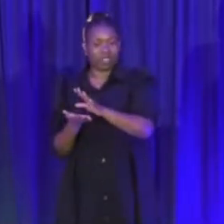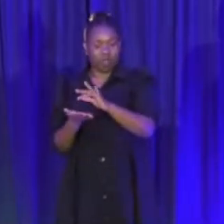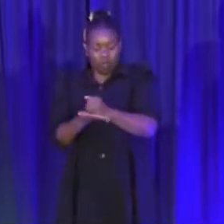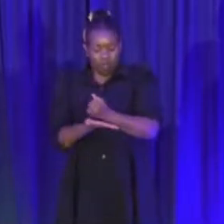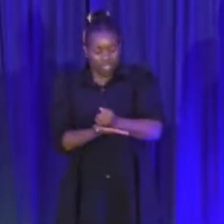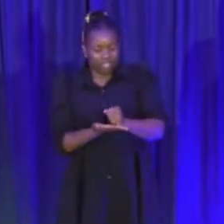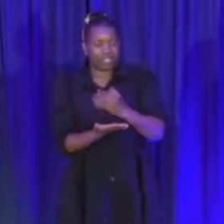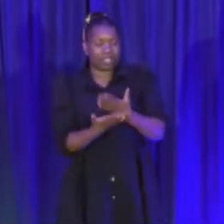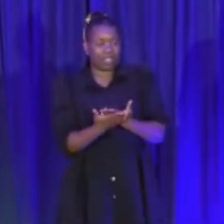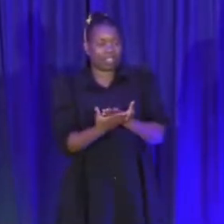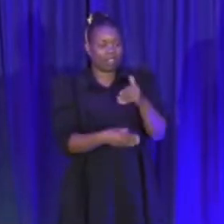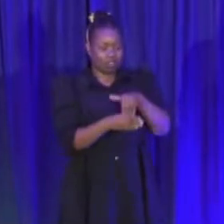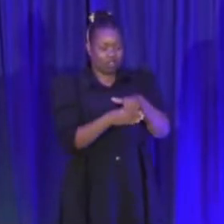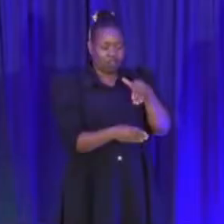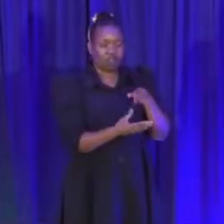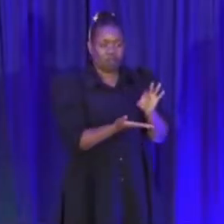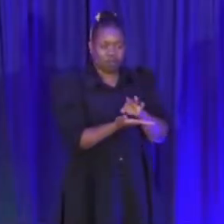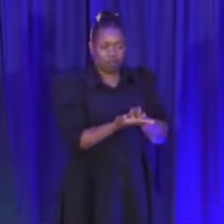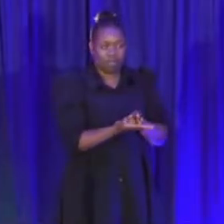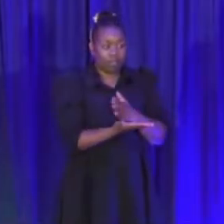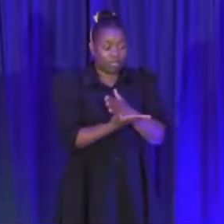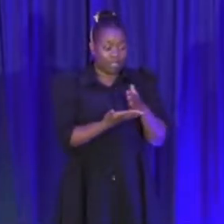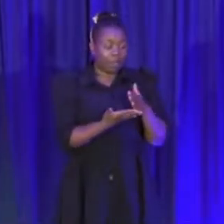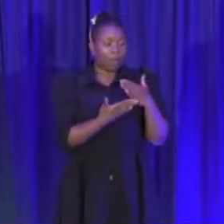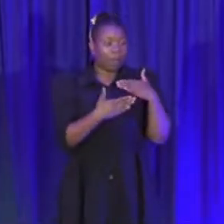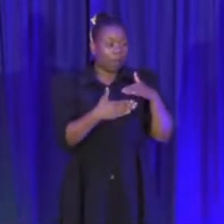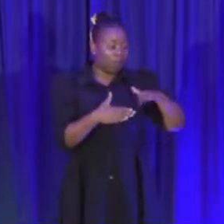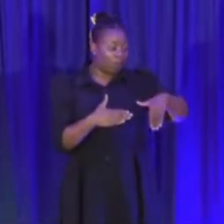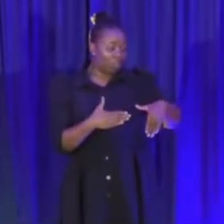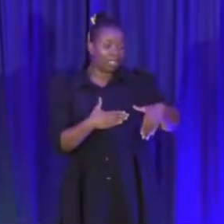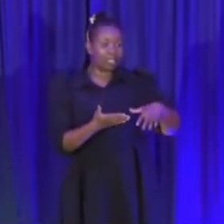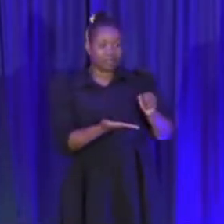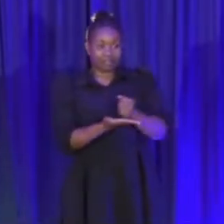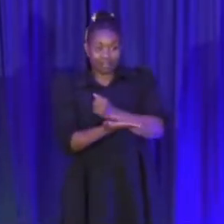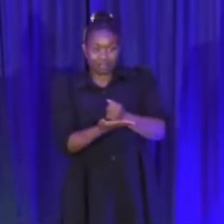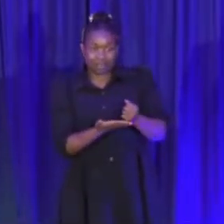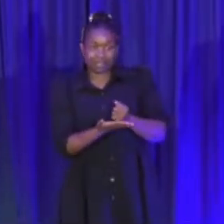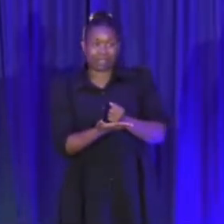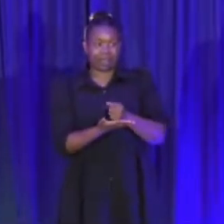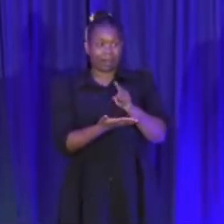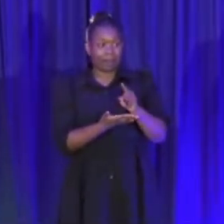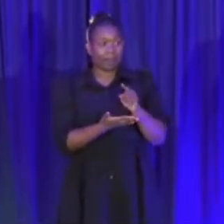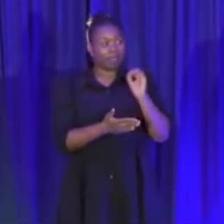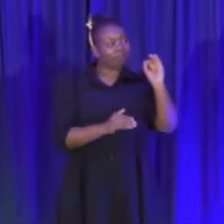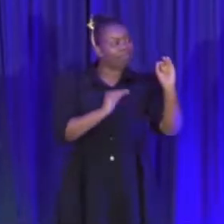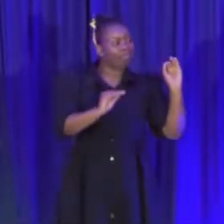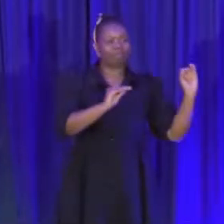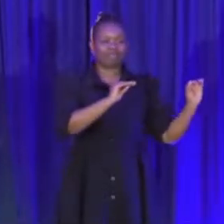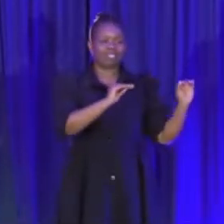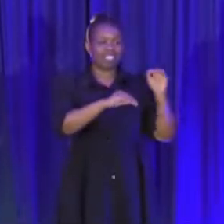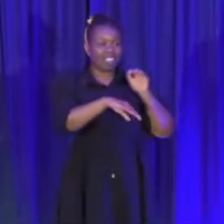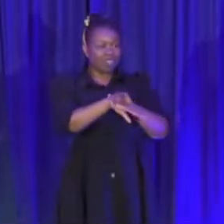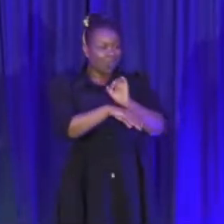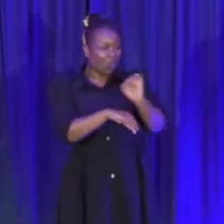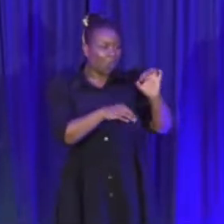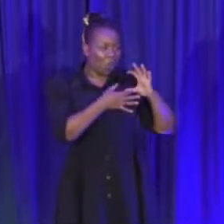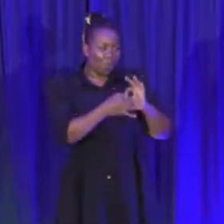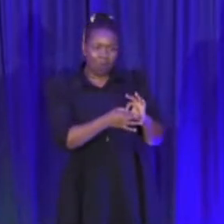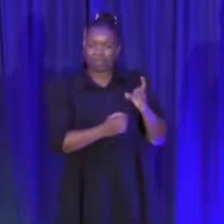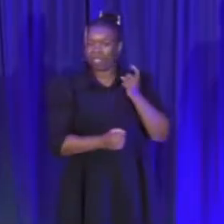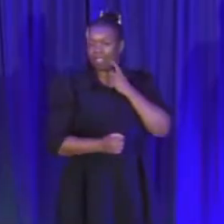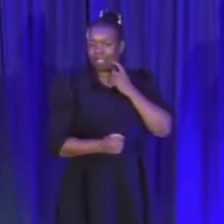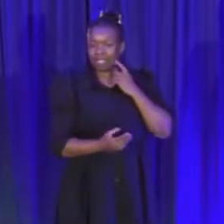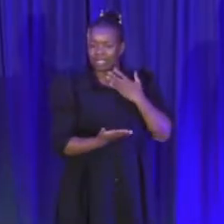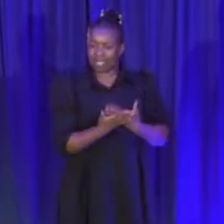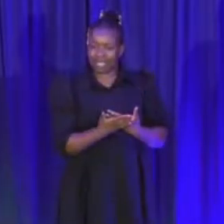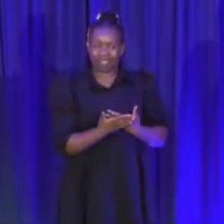vote. And to those that have not registered, to your friends at home, It's easy, hey? It's so easy. Register